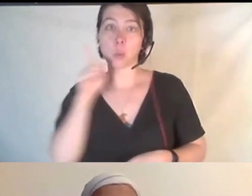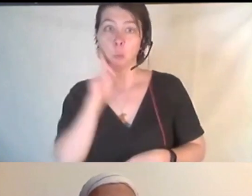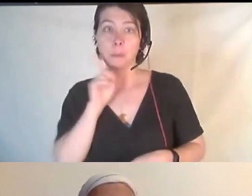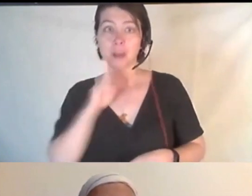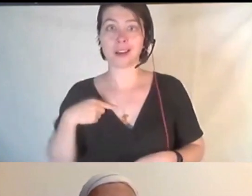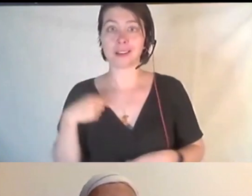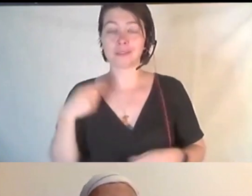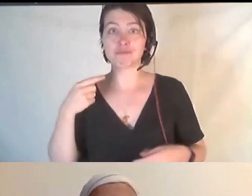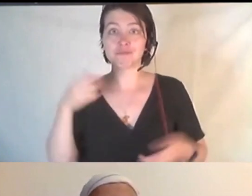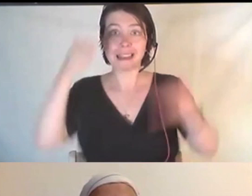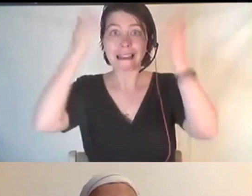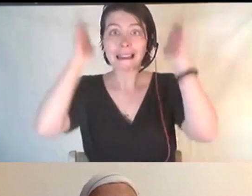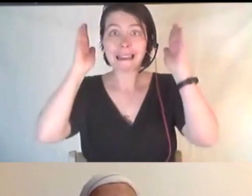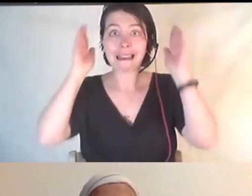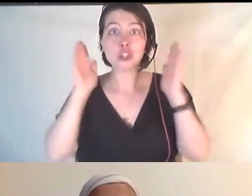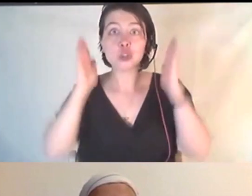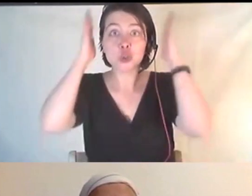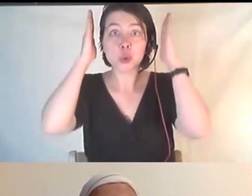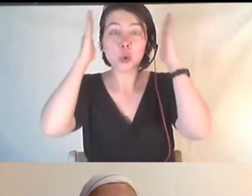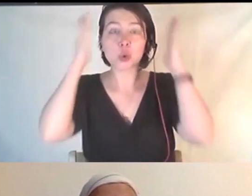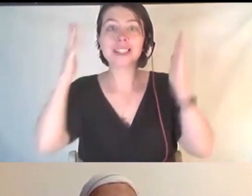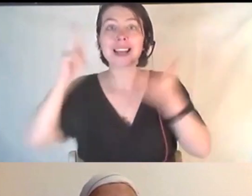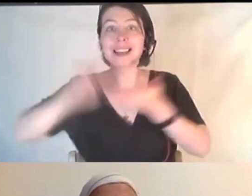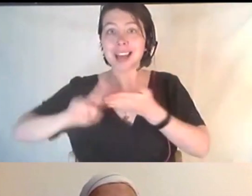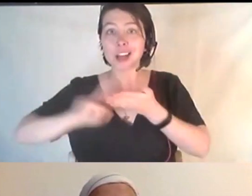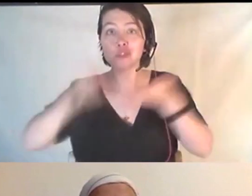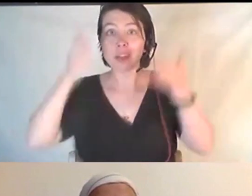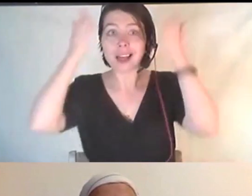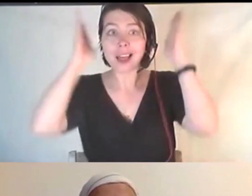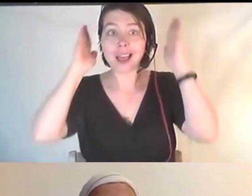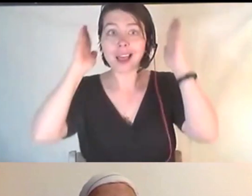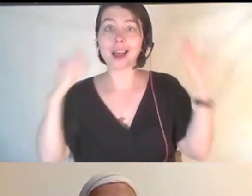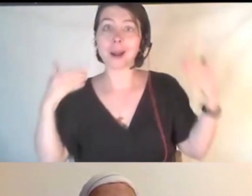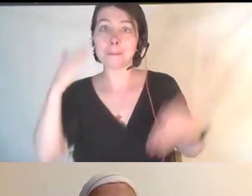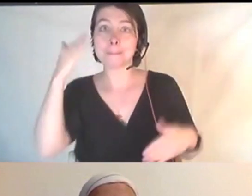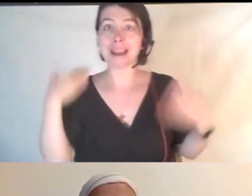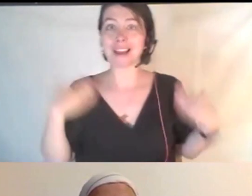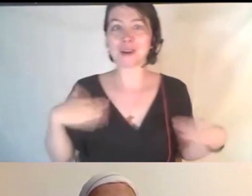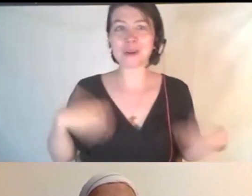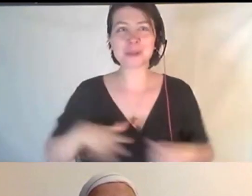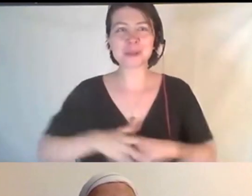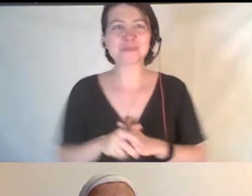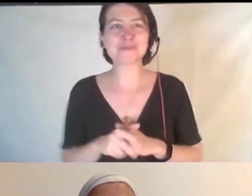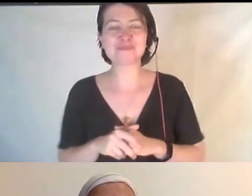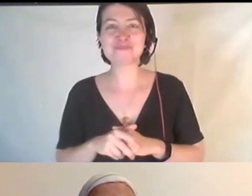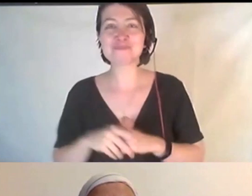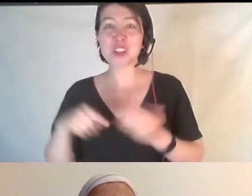do you want to describe yourself? What you wearing? Oh, I'm wearing a check shirt,